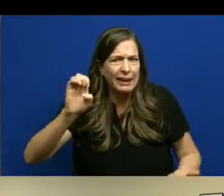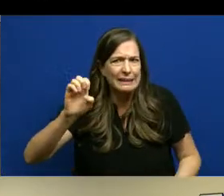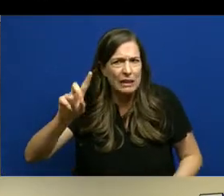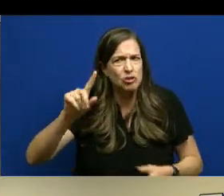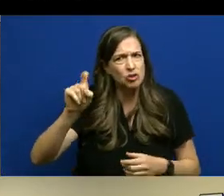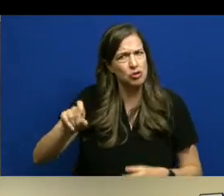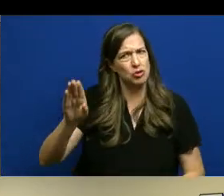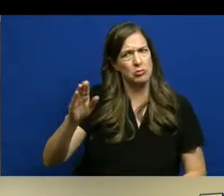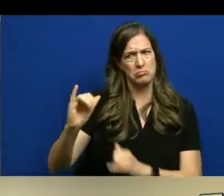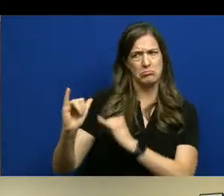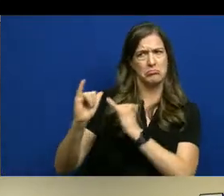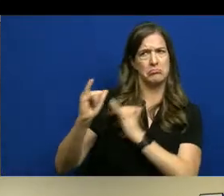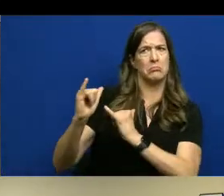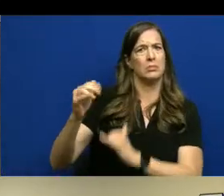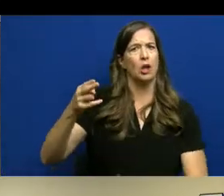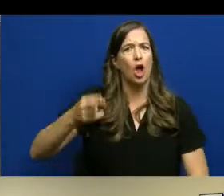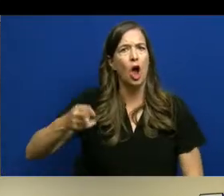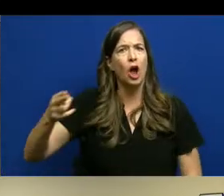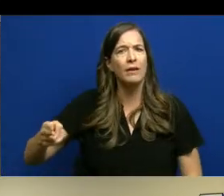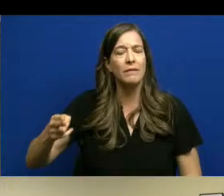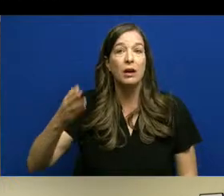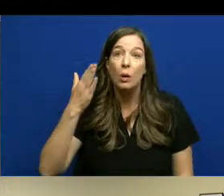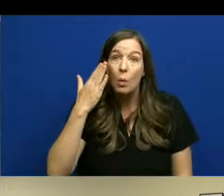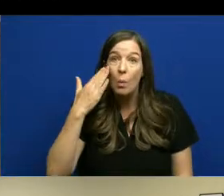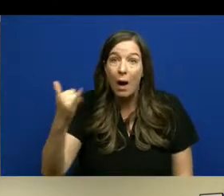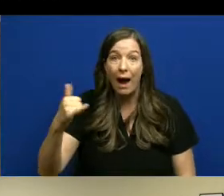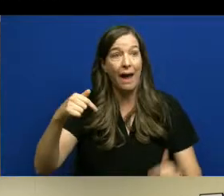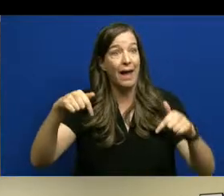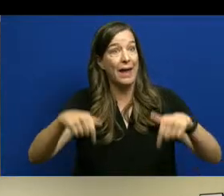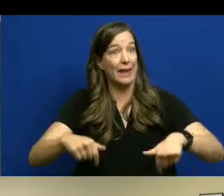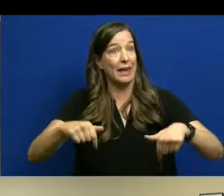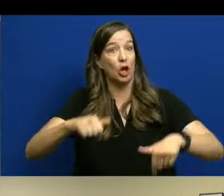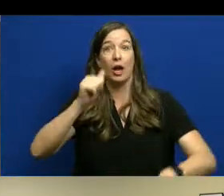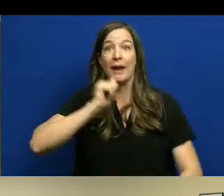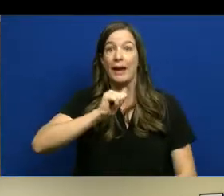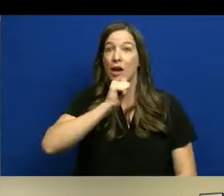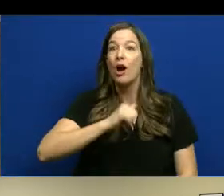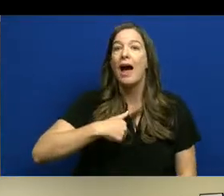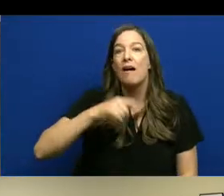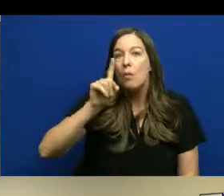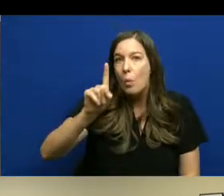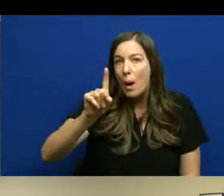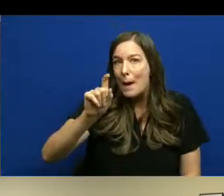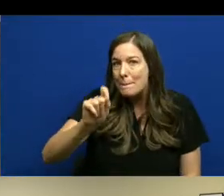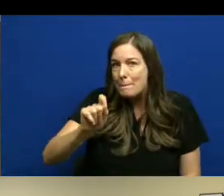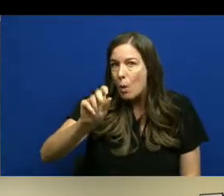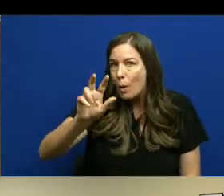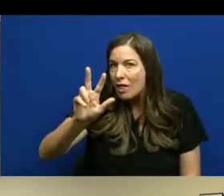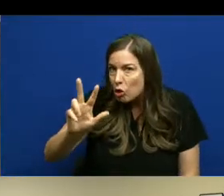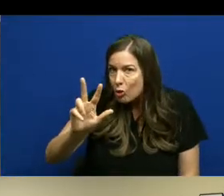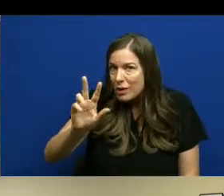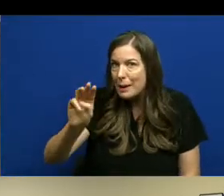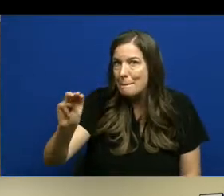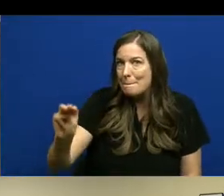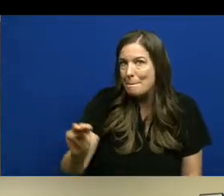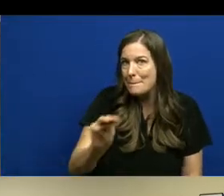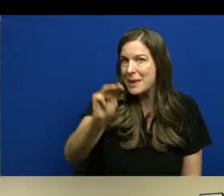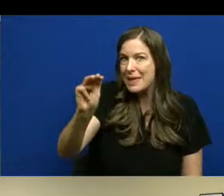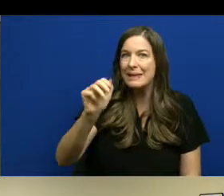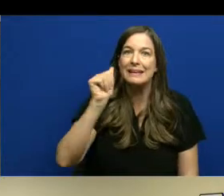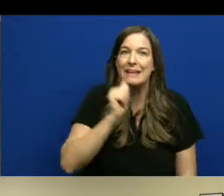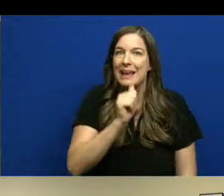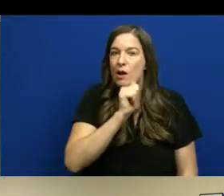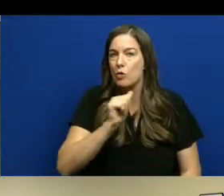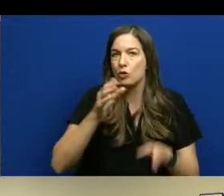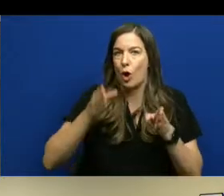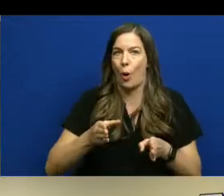all, in the state of Arizona, there are 1.3 million Arizonans who are hard of hearing like